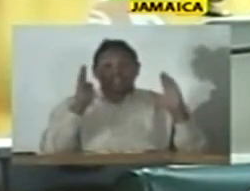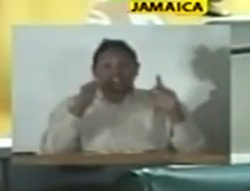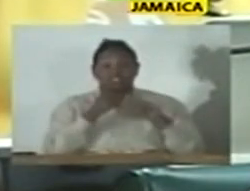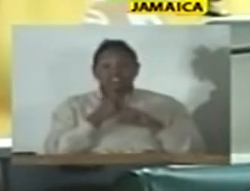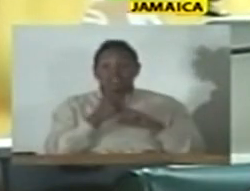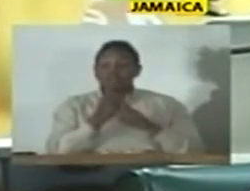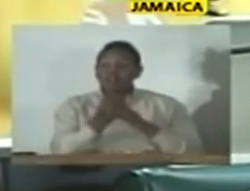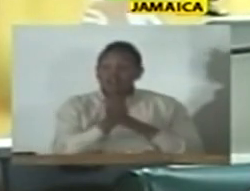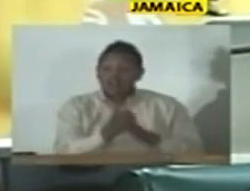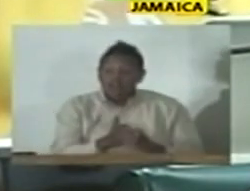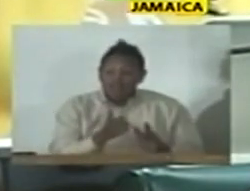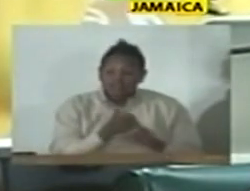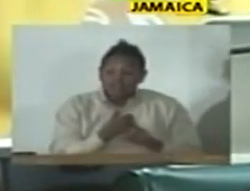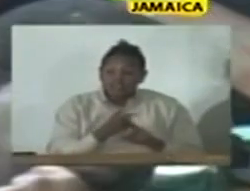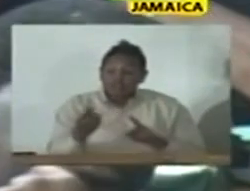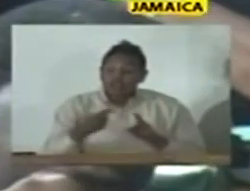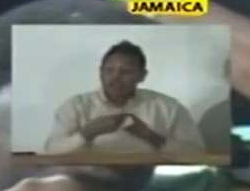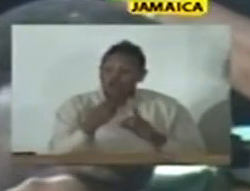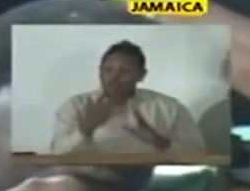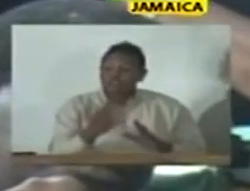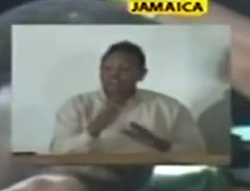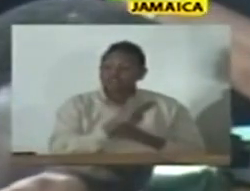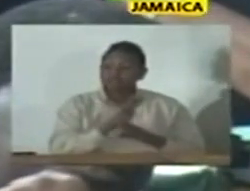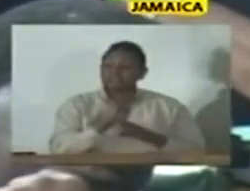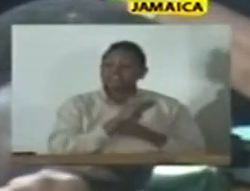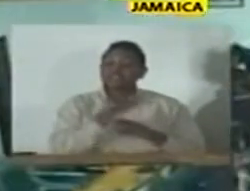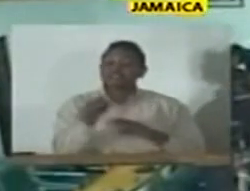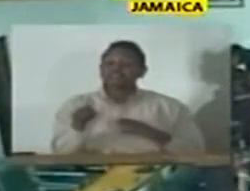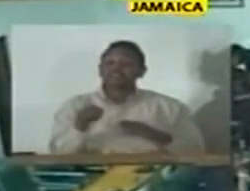leader of opposition business.